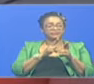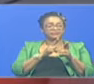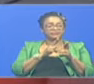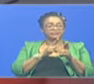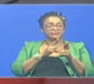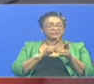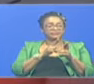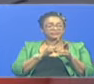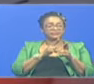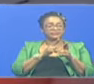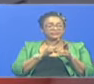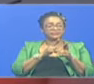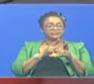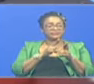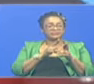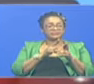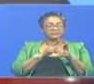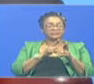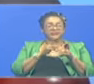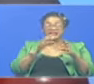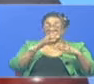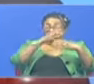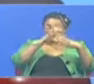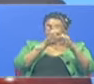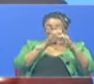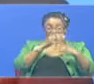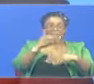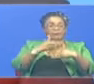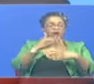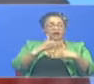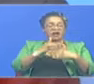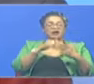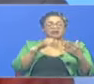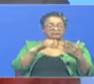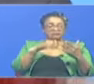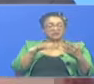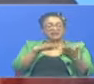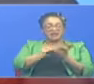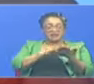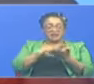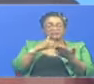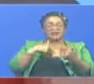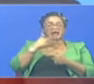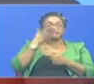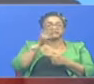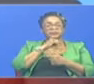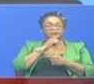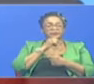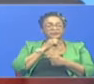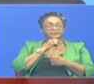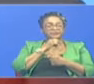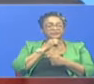Stephen Latoy, testing at the border points. I think I have answered the question regarding our testing